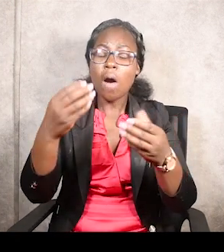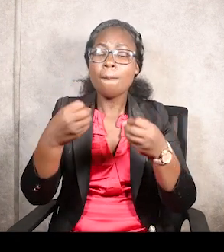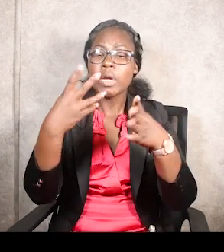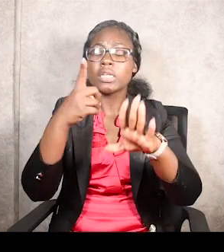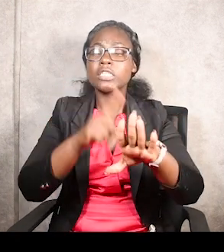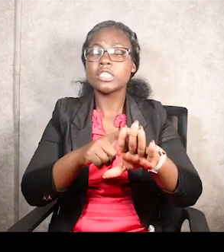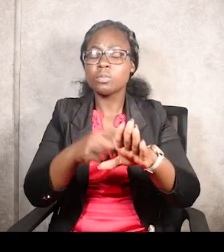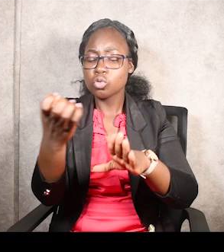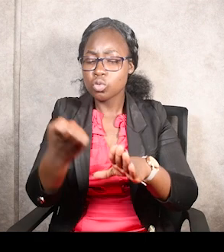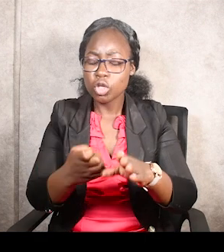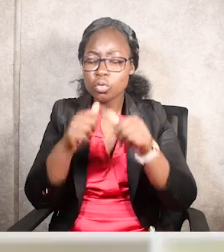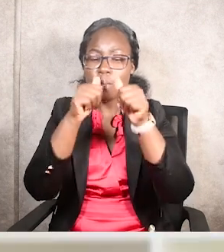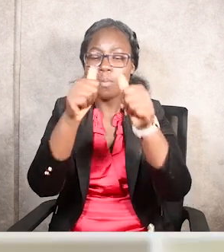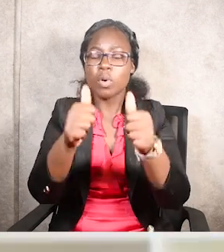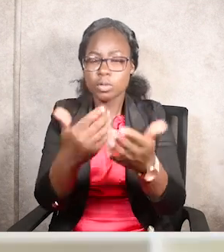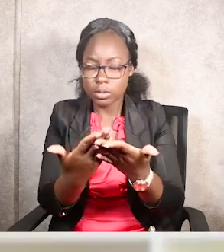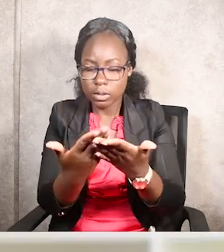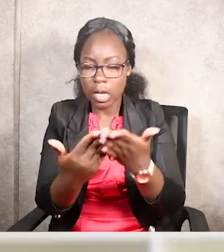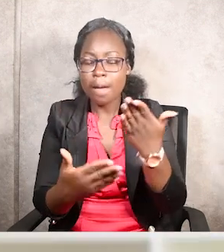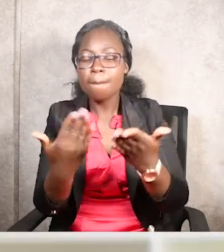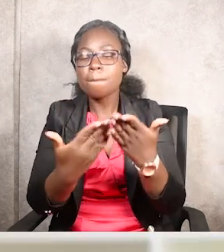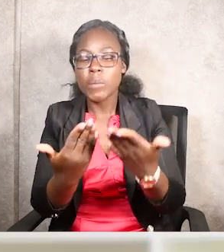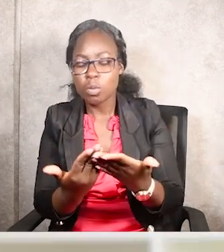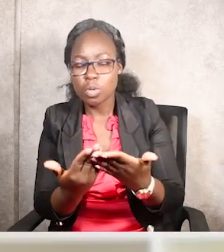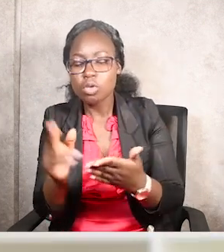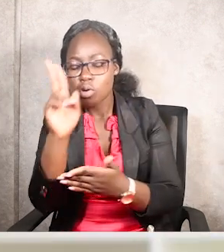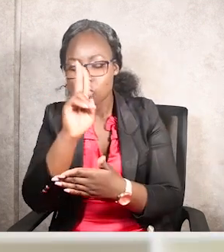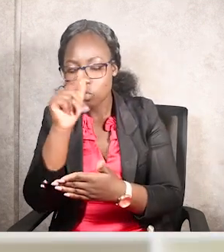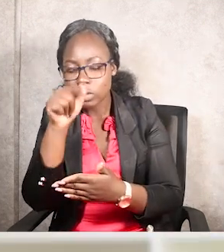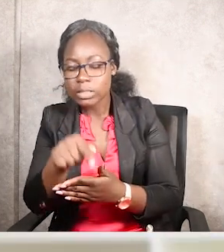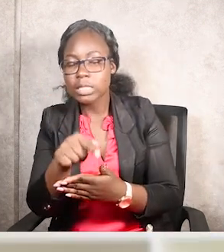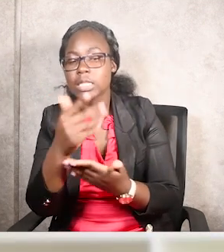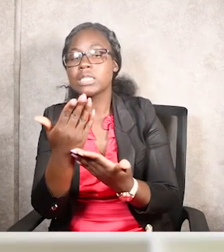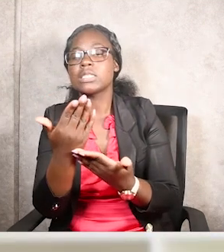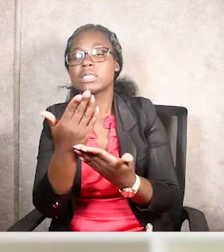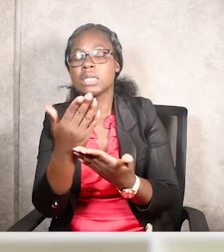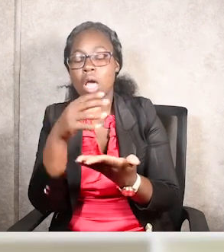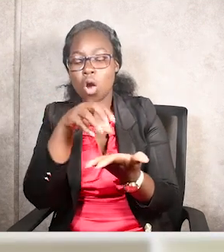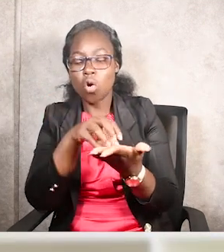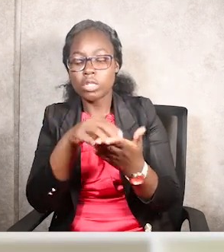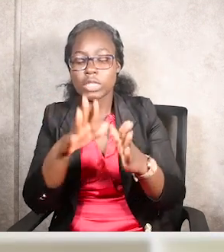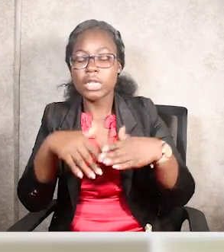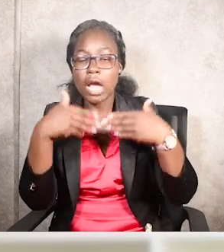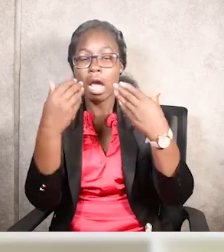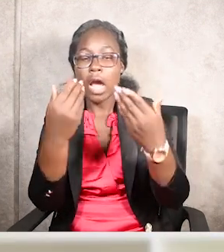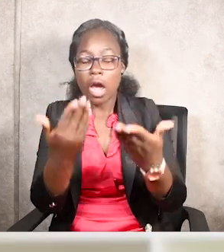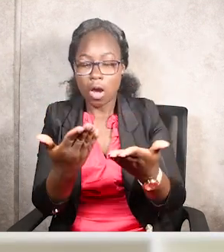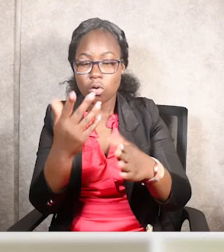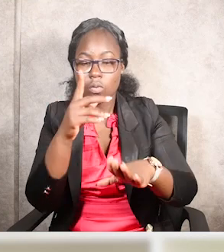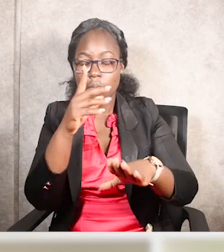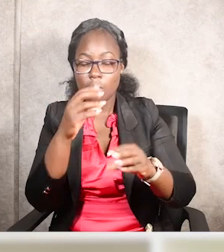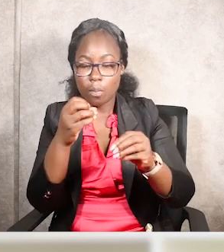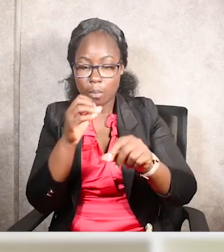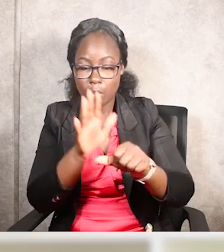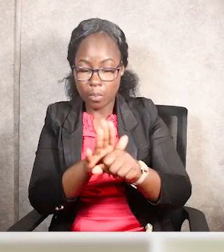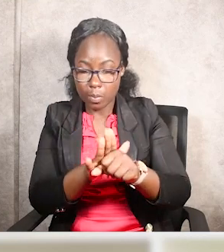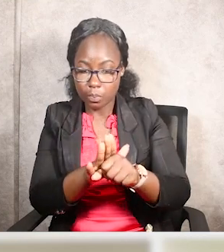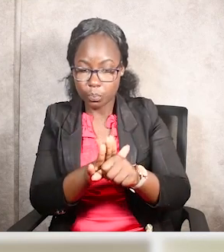will you be posting your content. And you see, the beauty is you can generate this content, have as much content as you can.